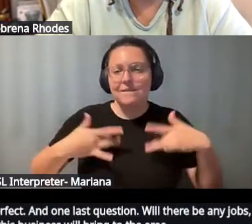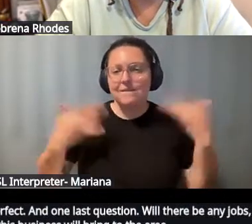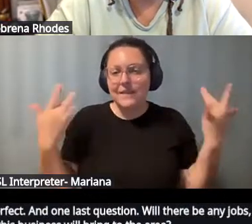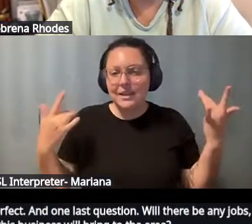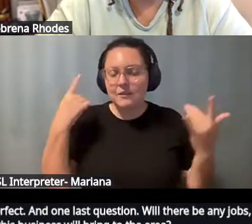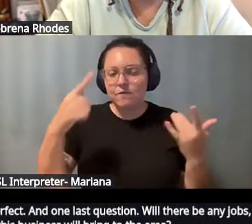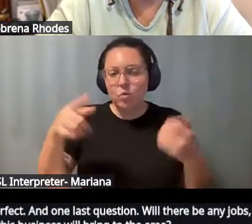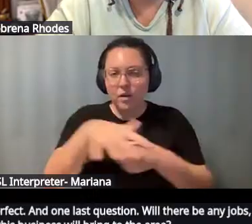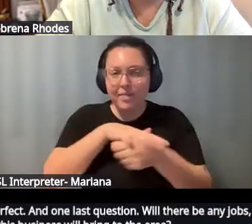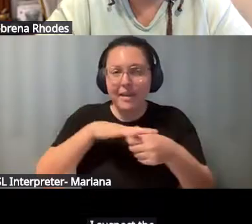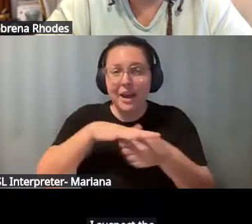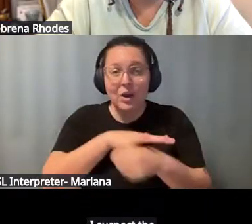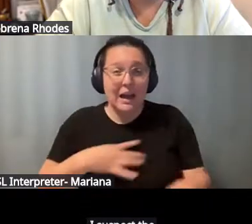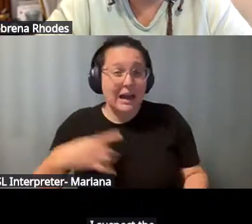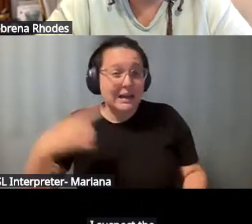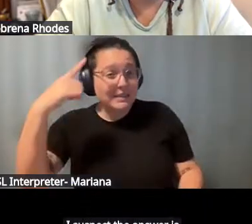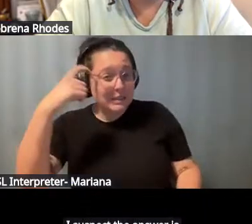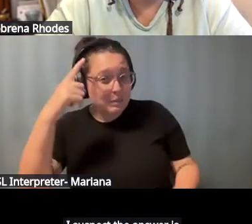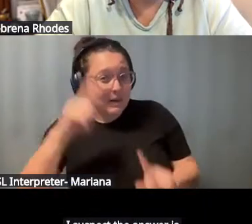I suspect the answer is yes.